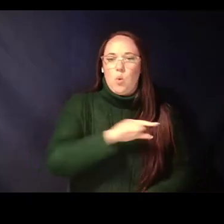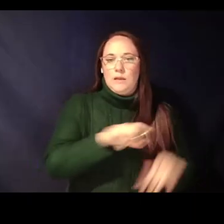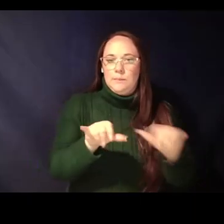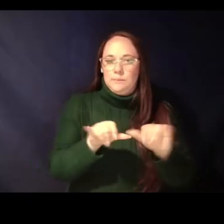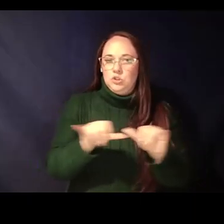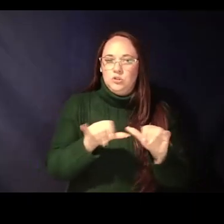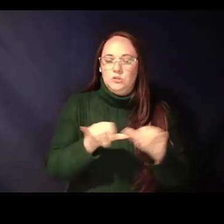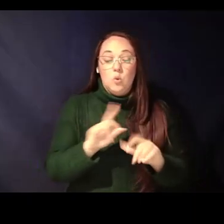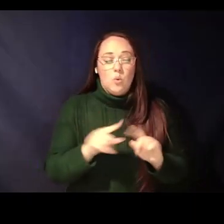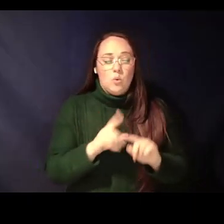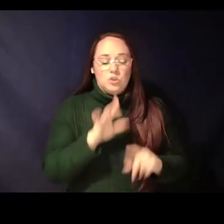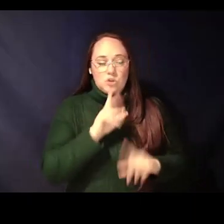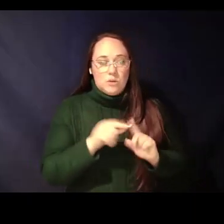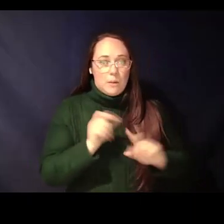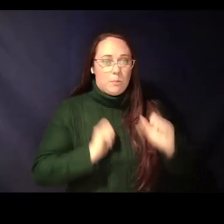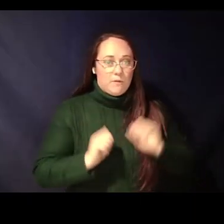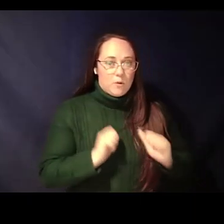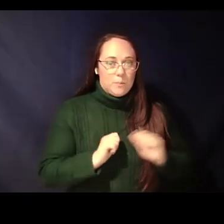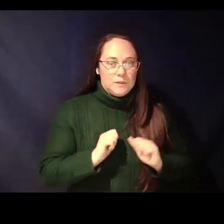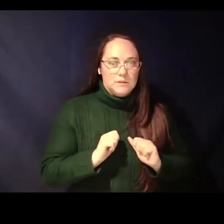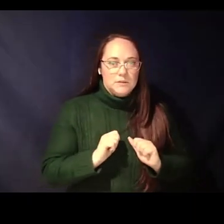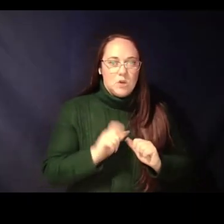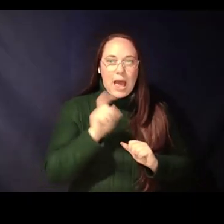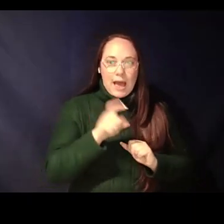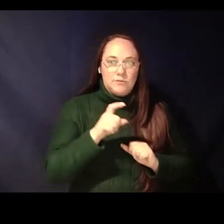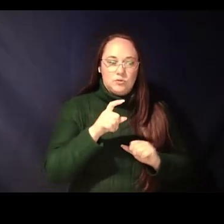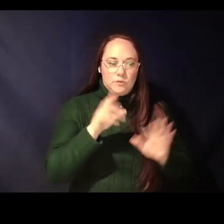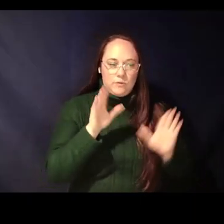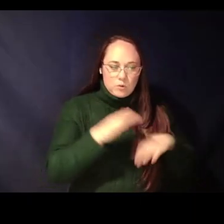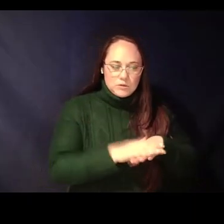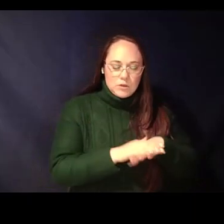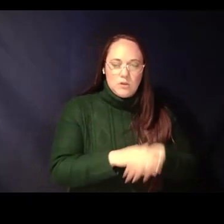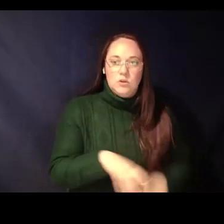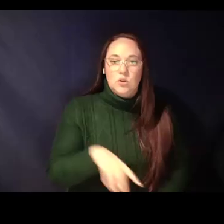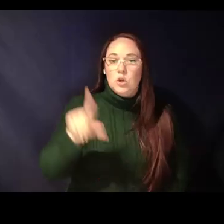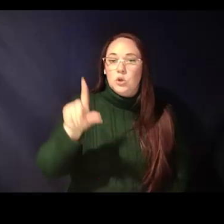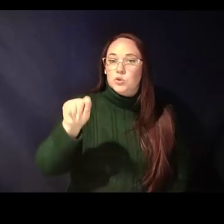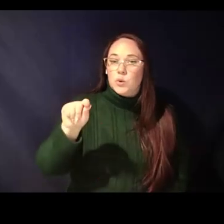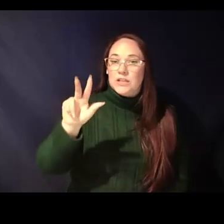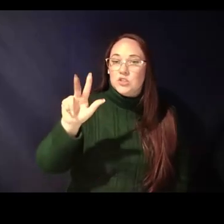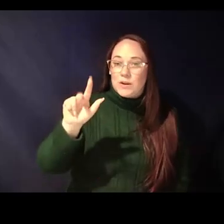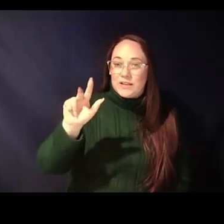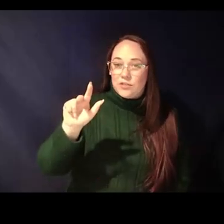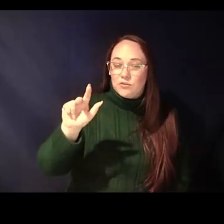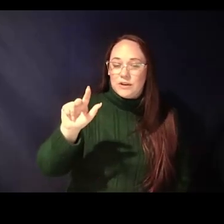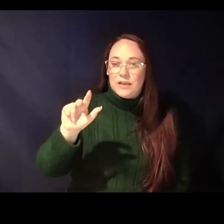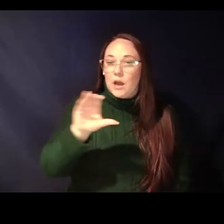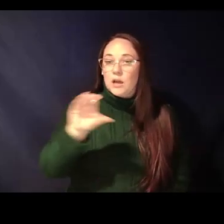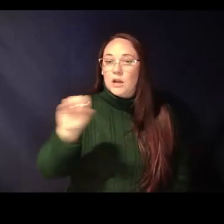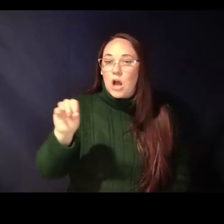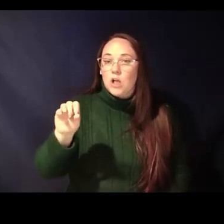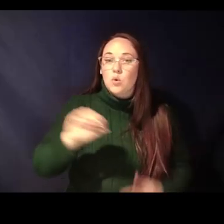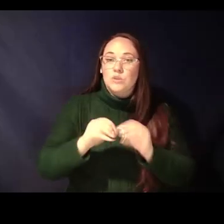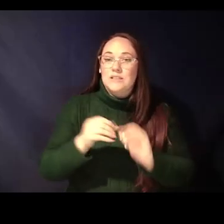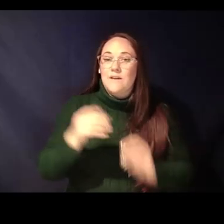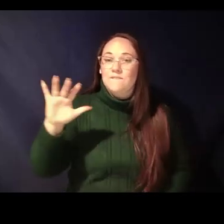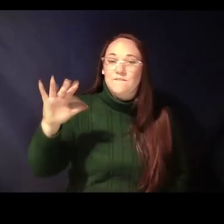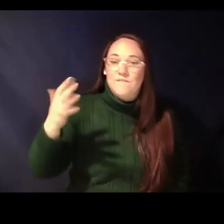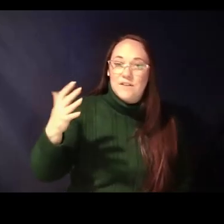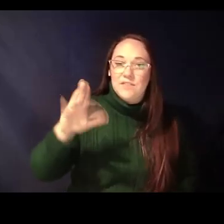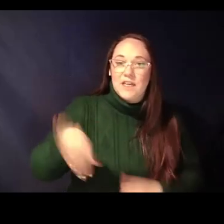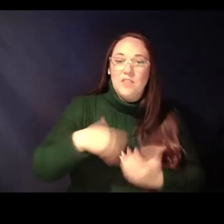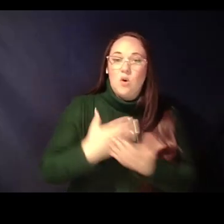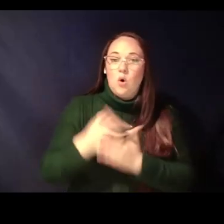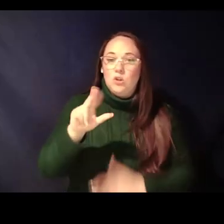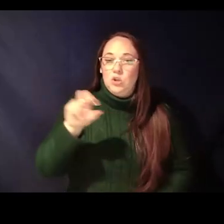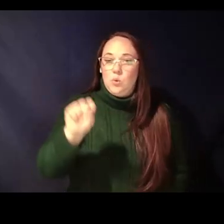about performance, which should not go ignored. In 2023, I'll call out Colorado ranked 5th nationally in terms